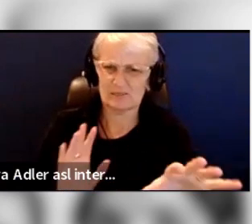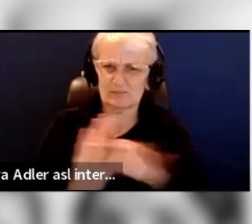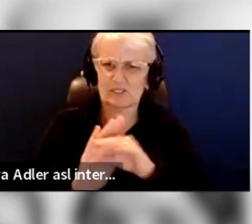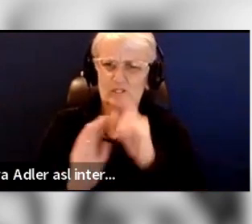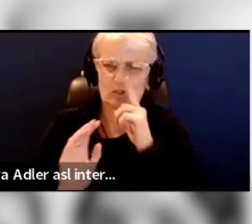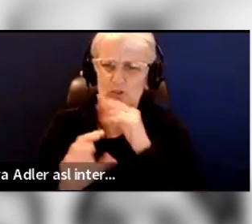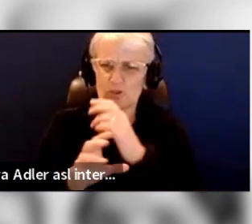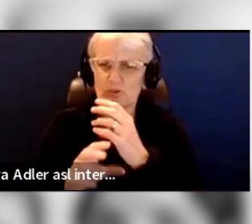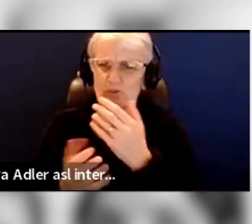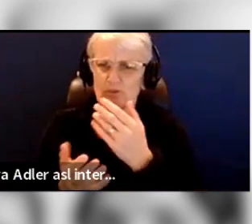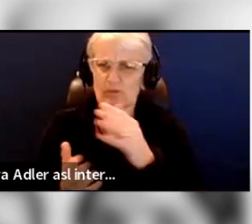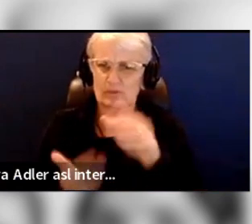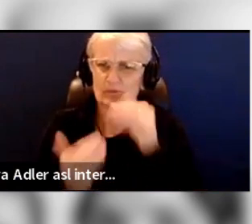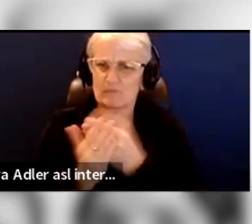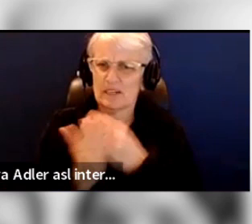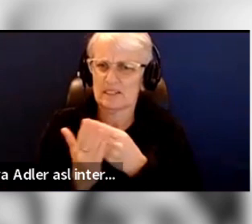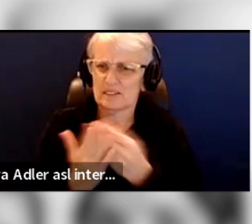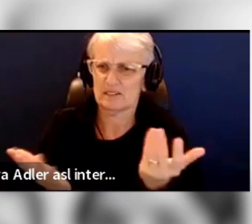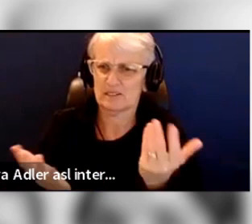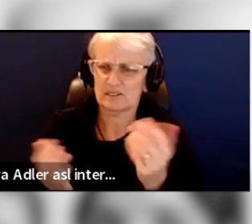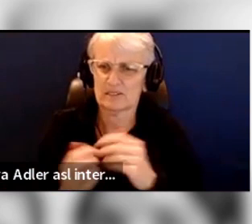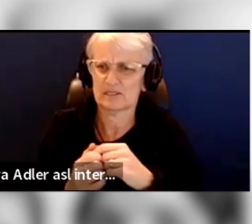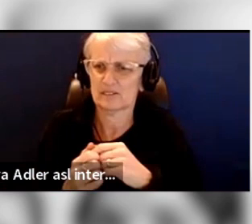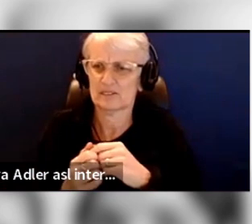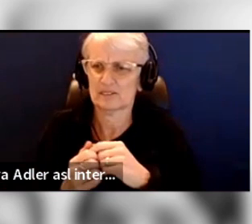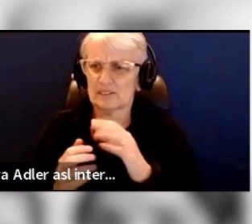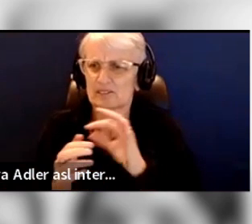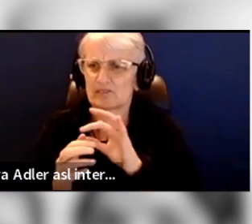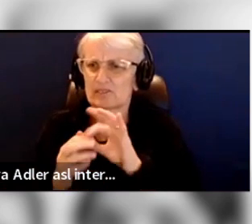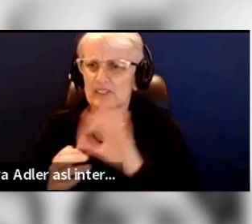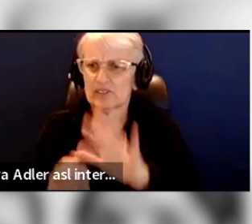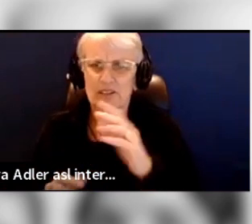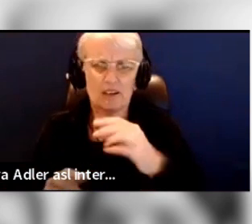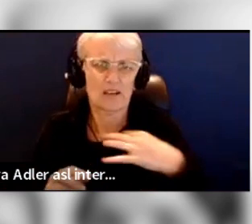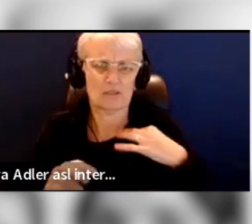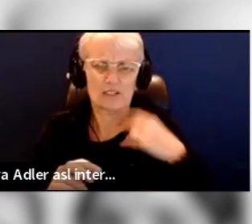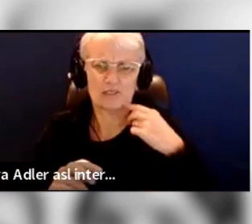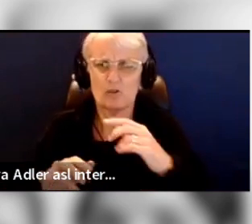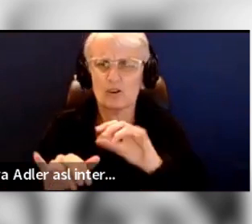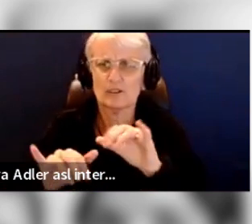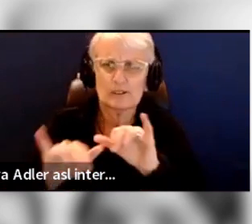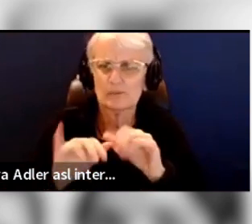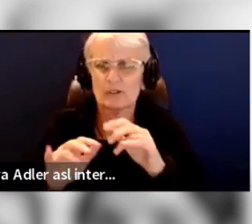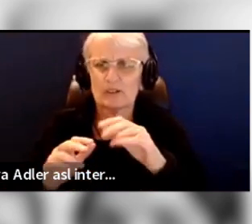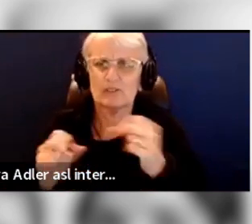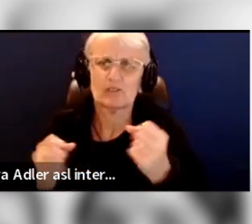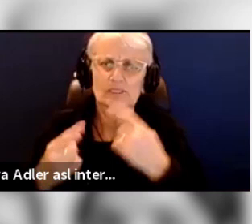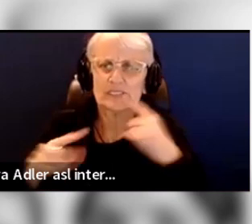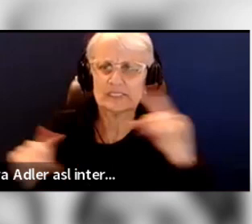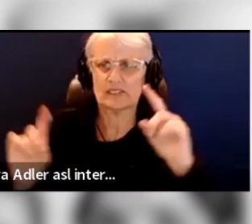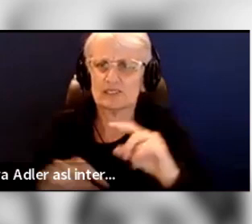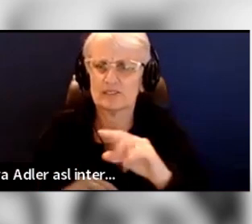who gets funded and who is scored like on their applications in terms of scalability or success